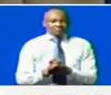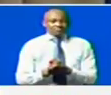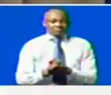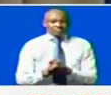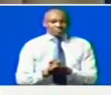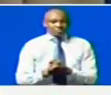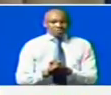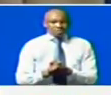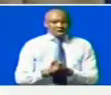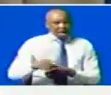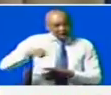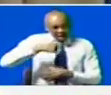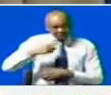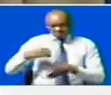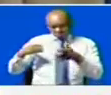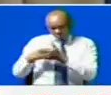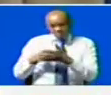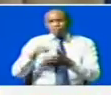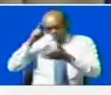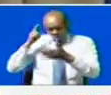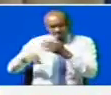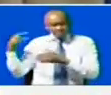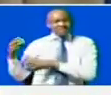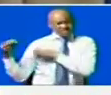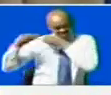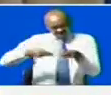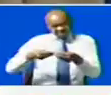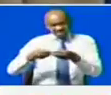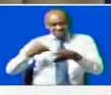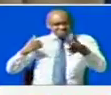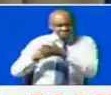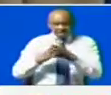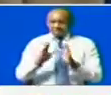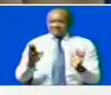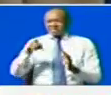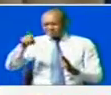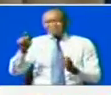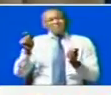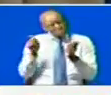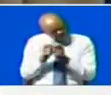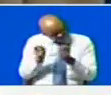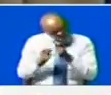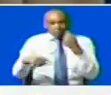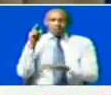We dare not reject the inheritance our elders so painfully won.